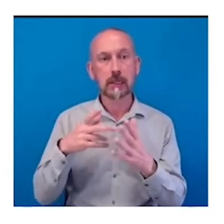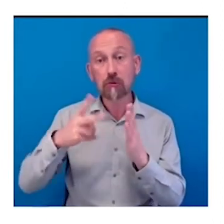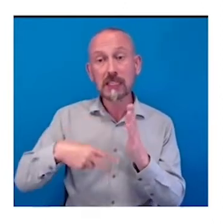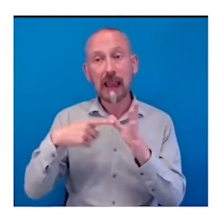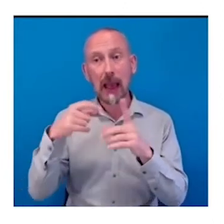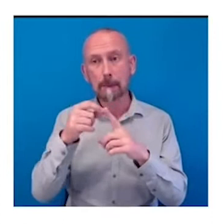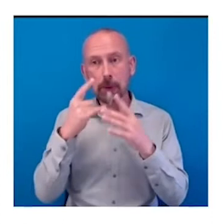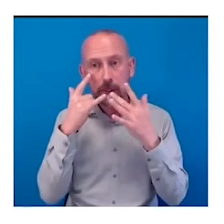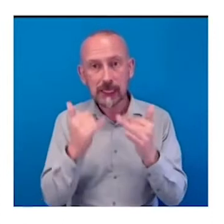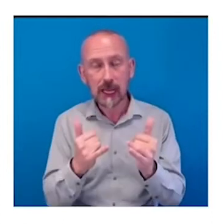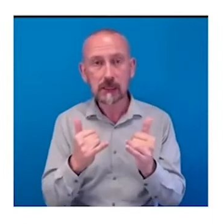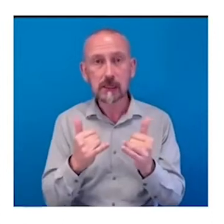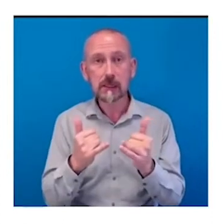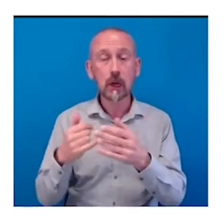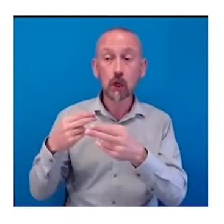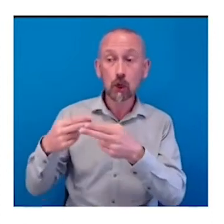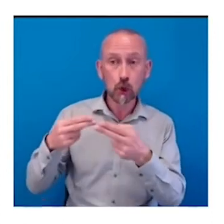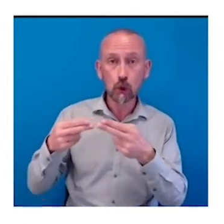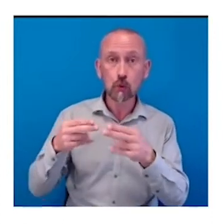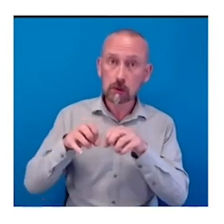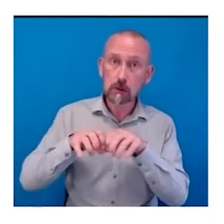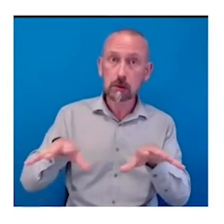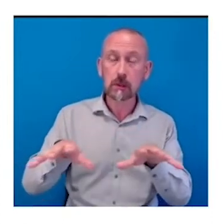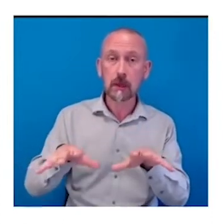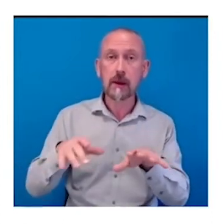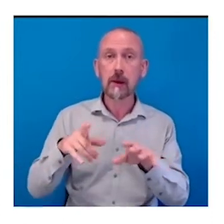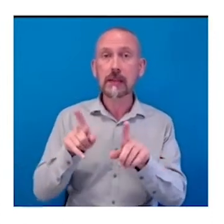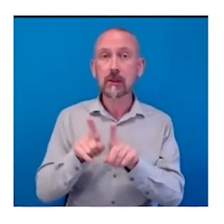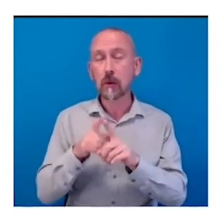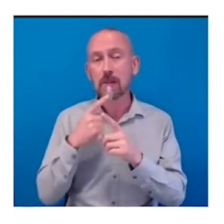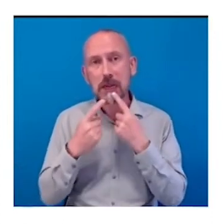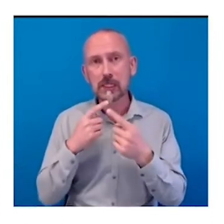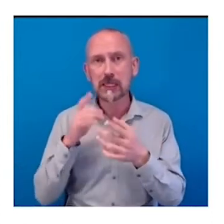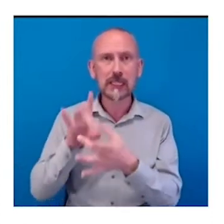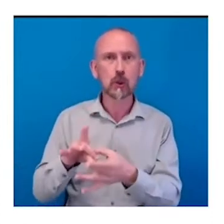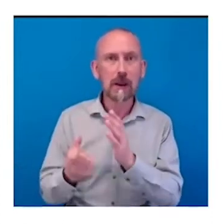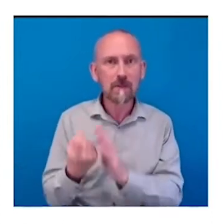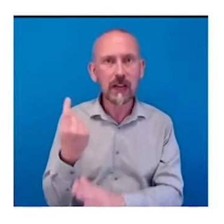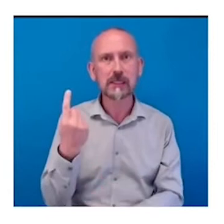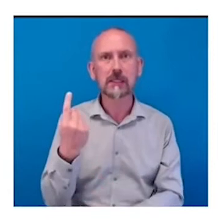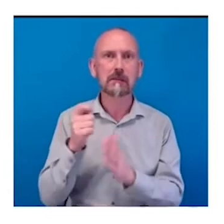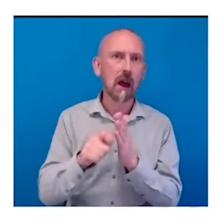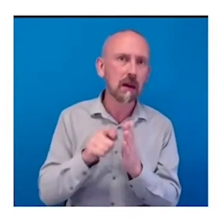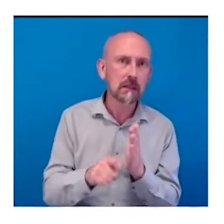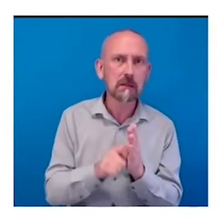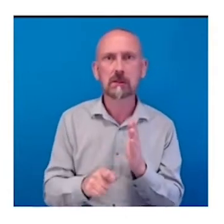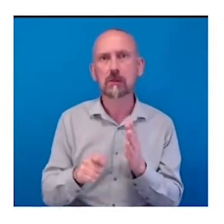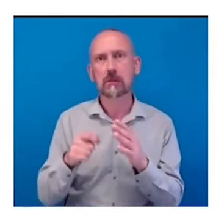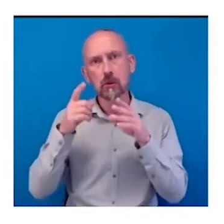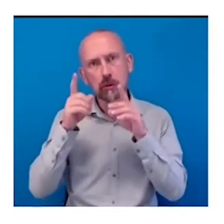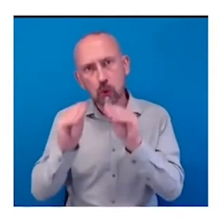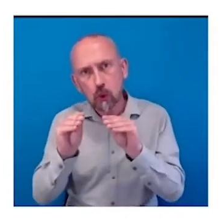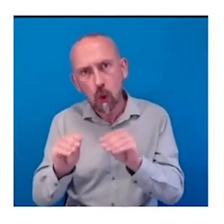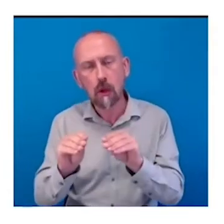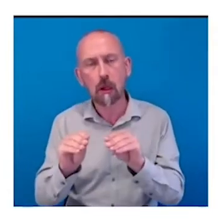industry, information about upcoming events, and articles, videos, tutorials, and more. So if you go along to that website, you can